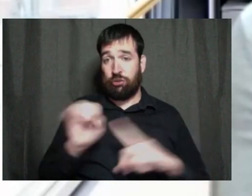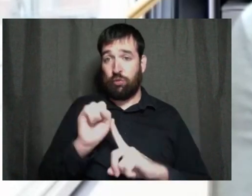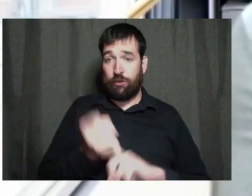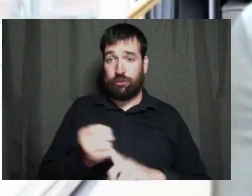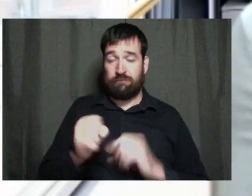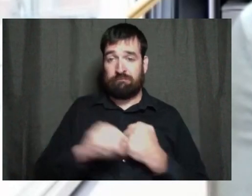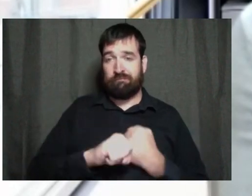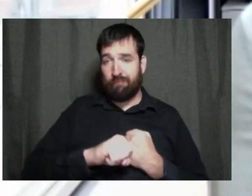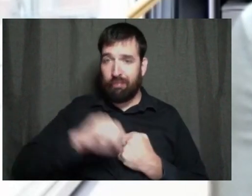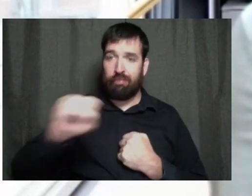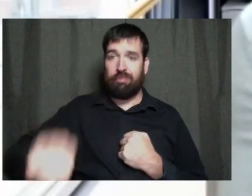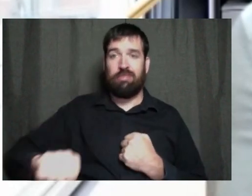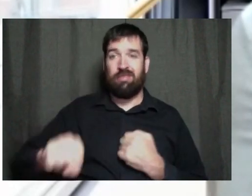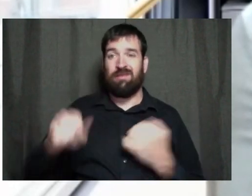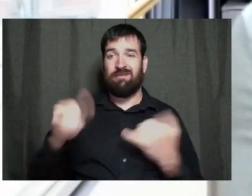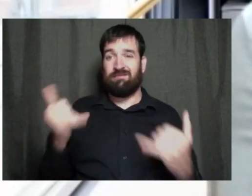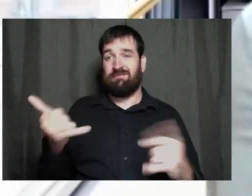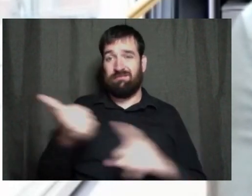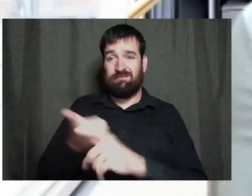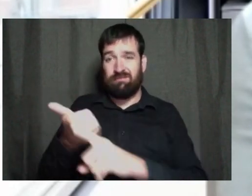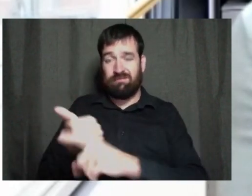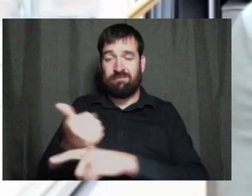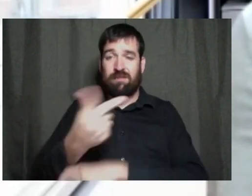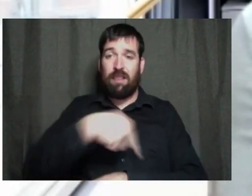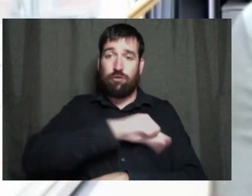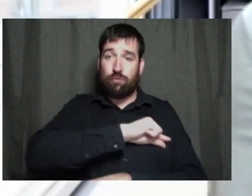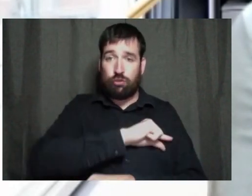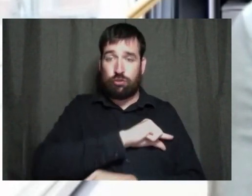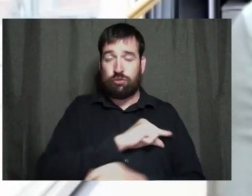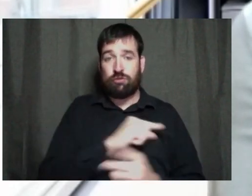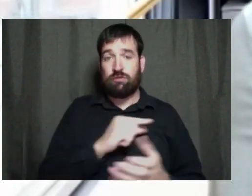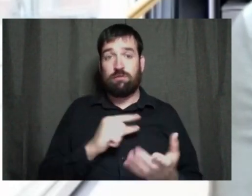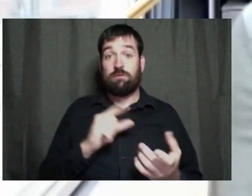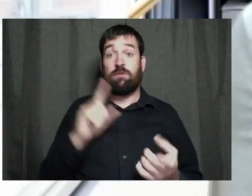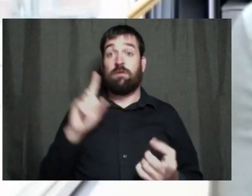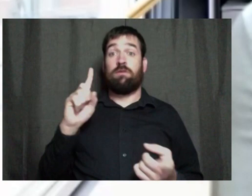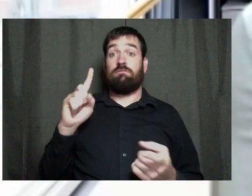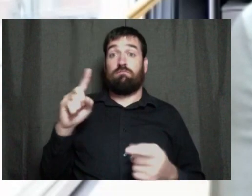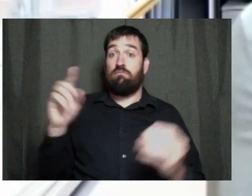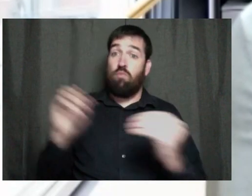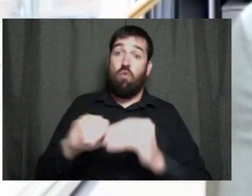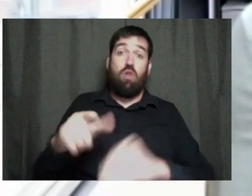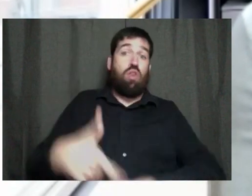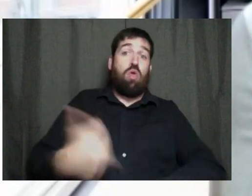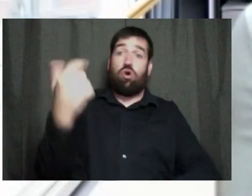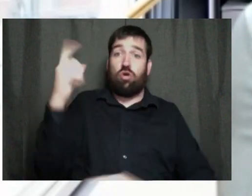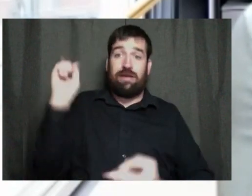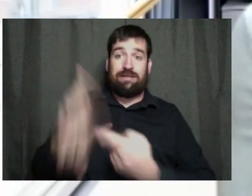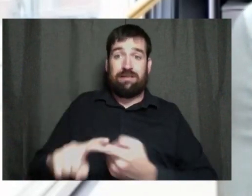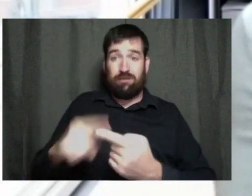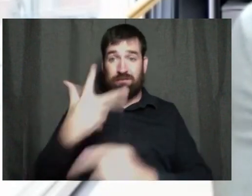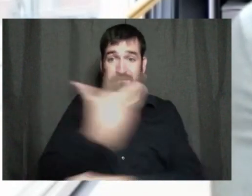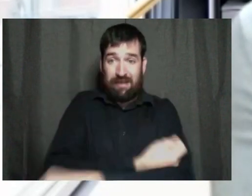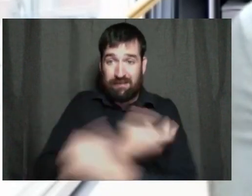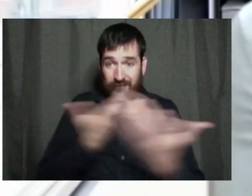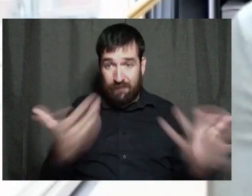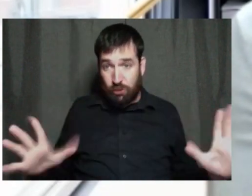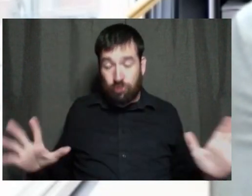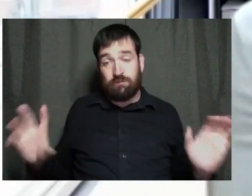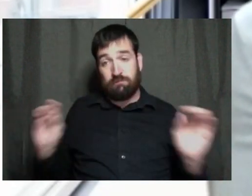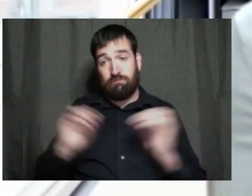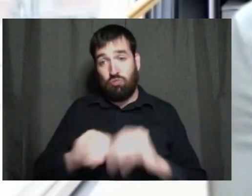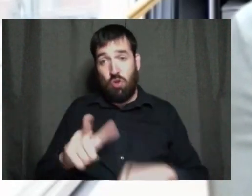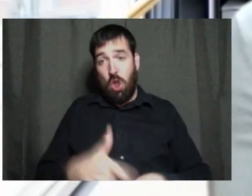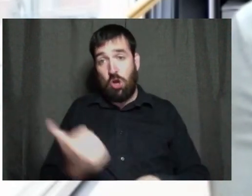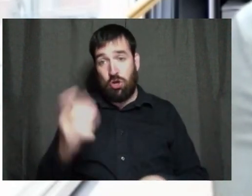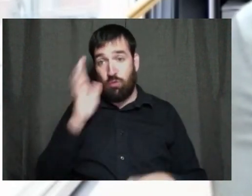they're not currently eligible. And so the longer it is until everyone gets their vaccine, the longer we are going to be living